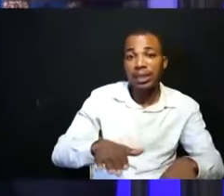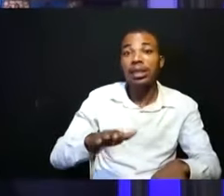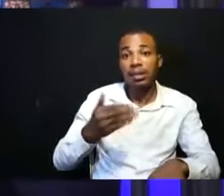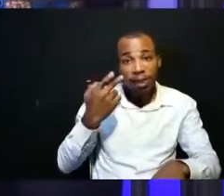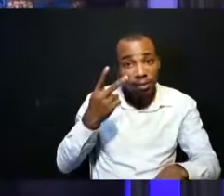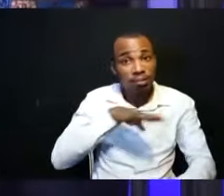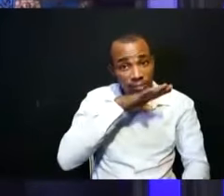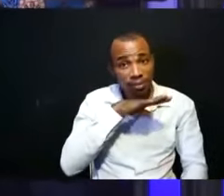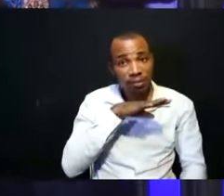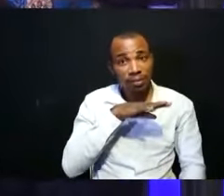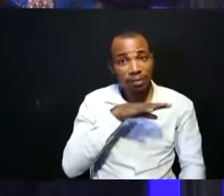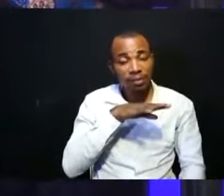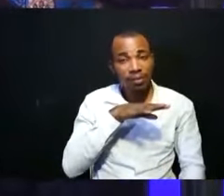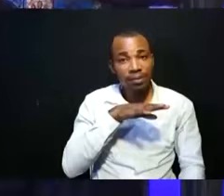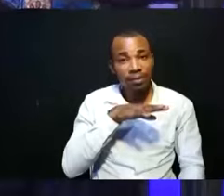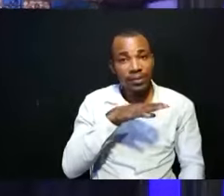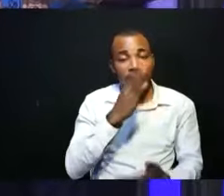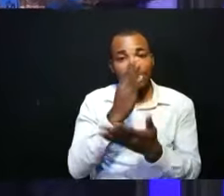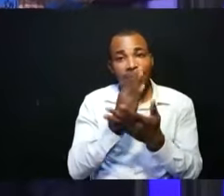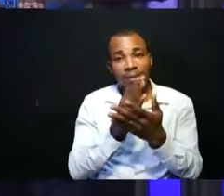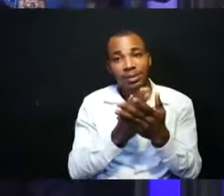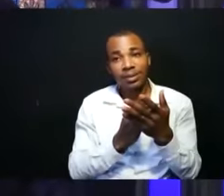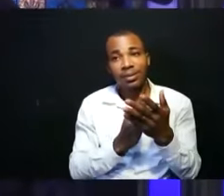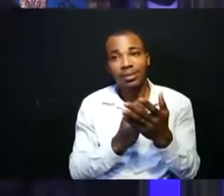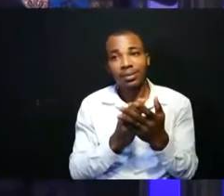some other people too will not sleep the whole night.